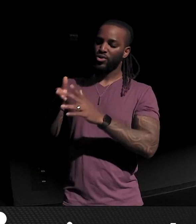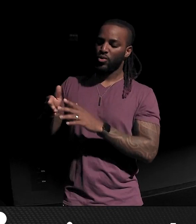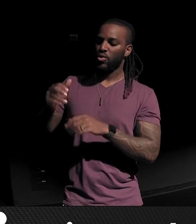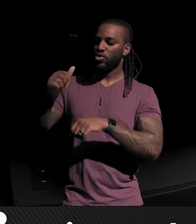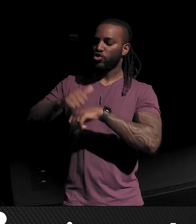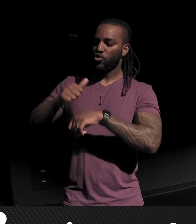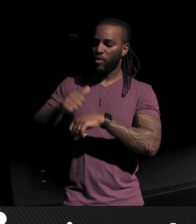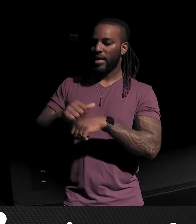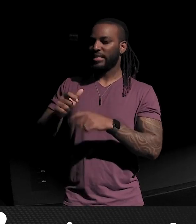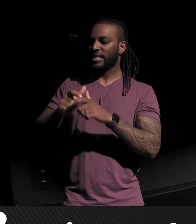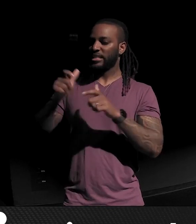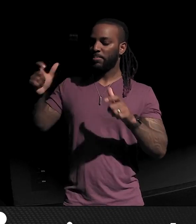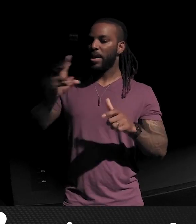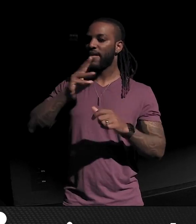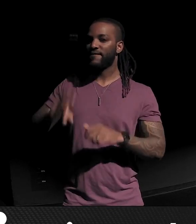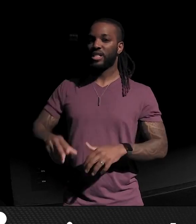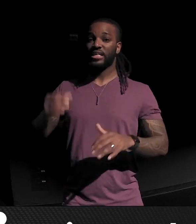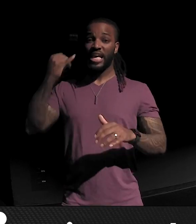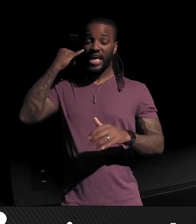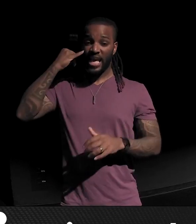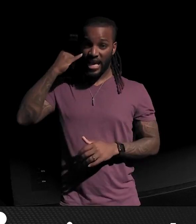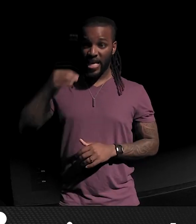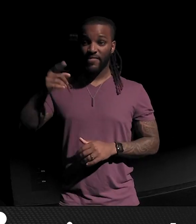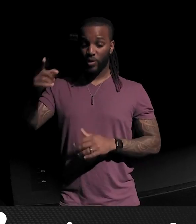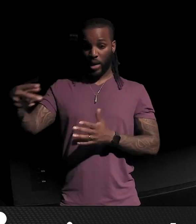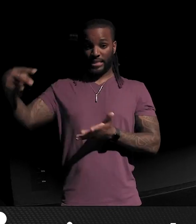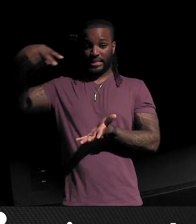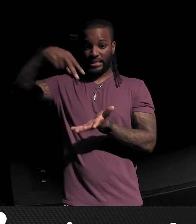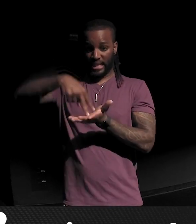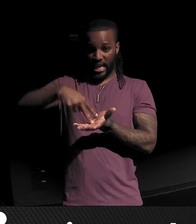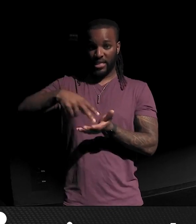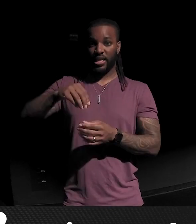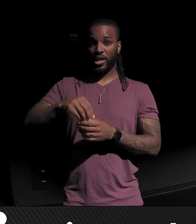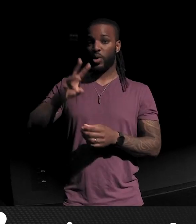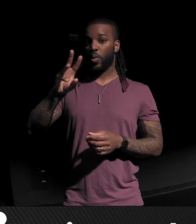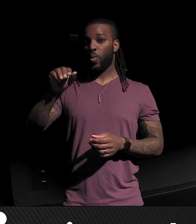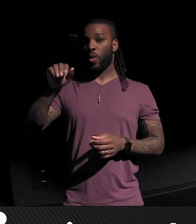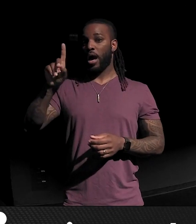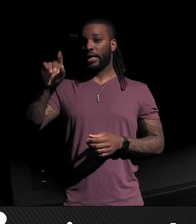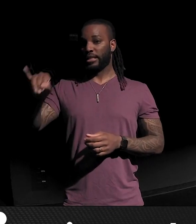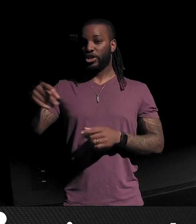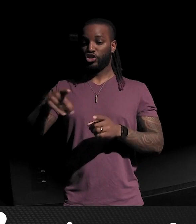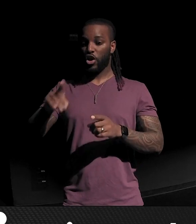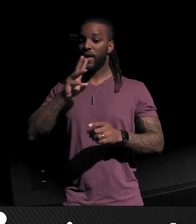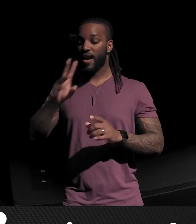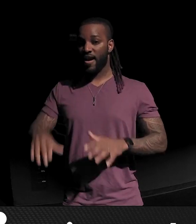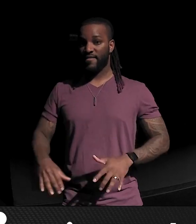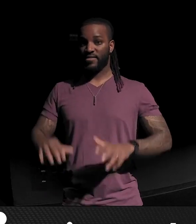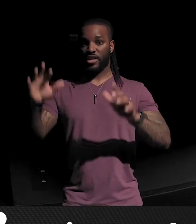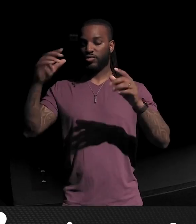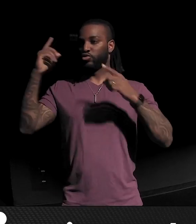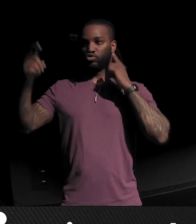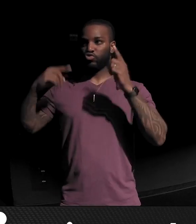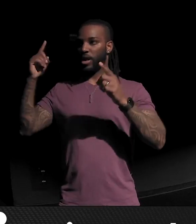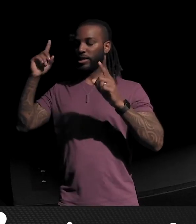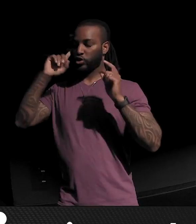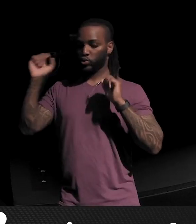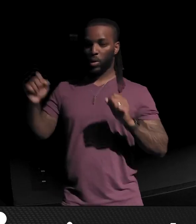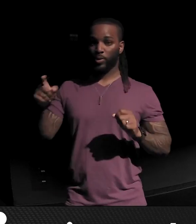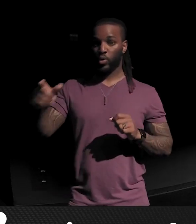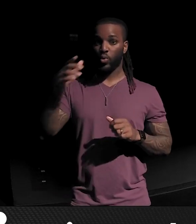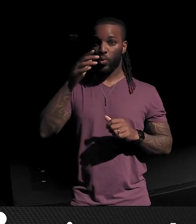big floods. And if you are standing in a wadi when a flood comes and one of these crazy storms, you will be